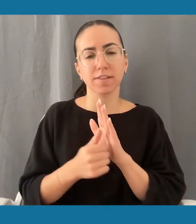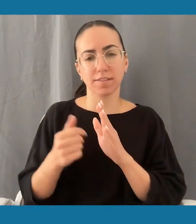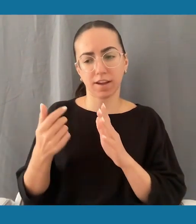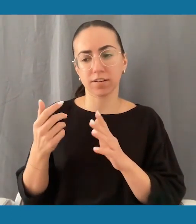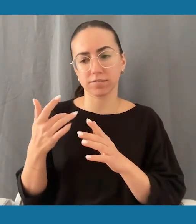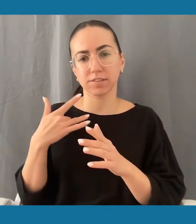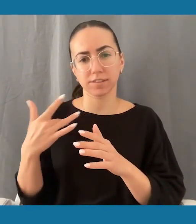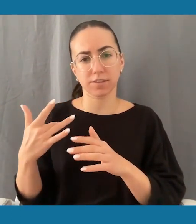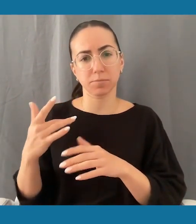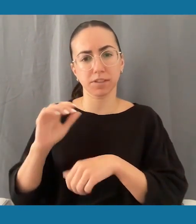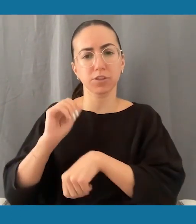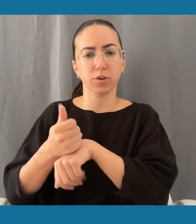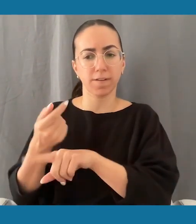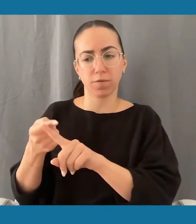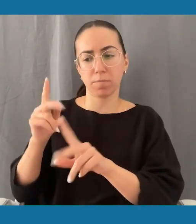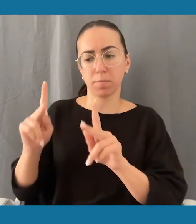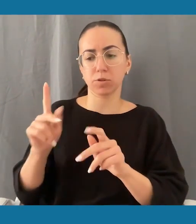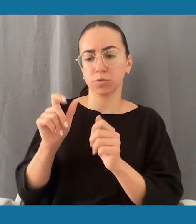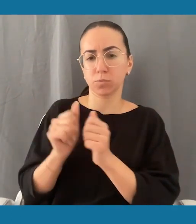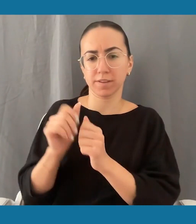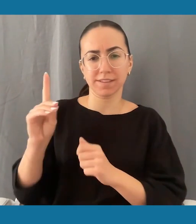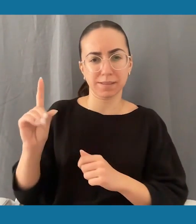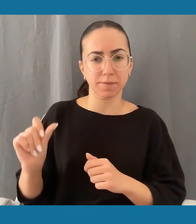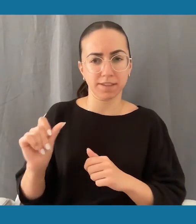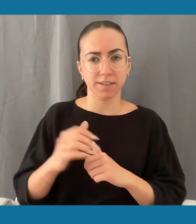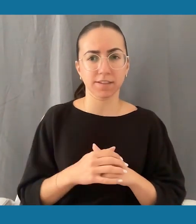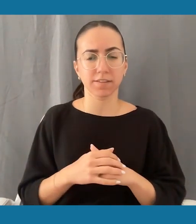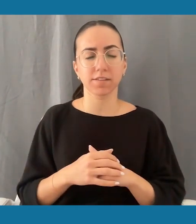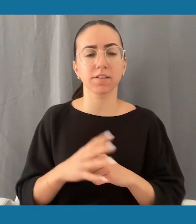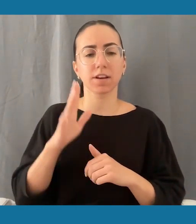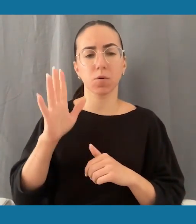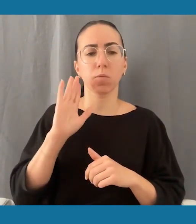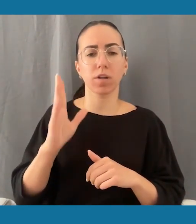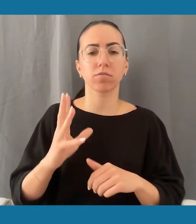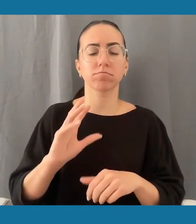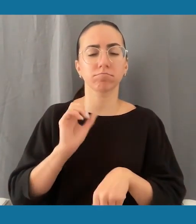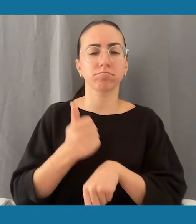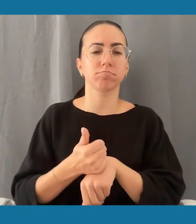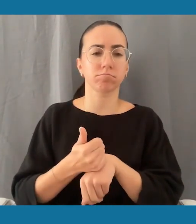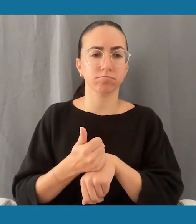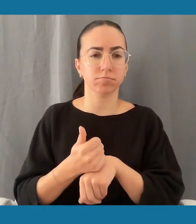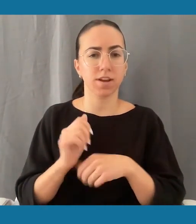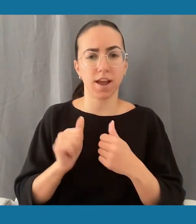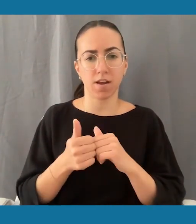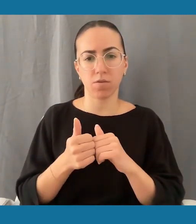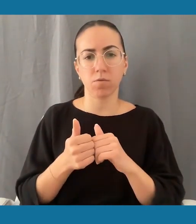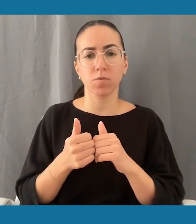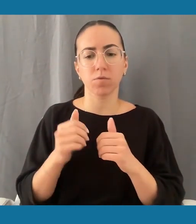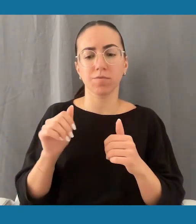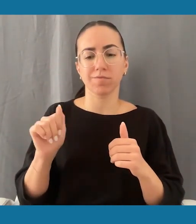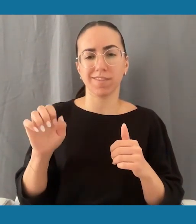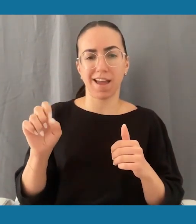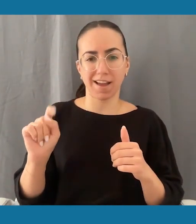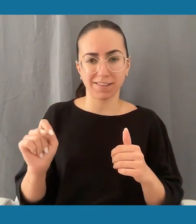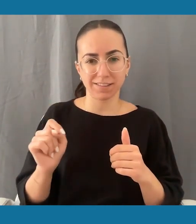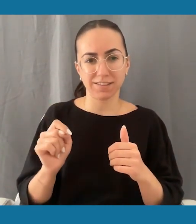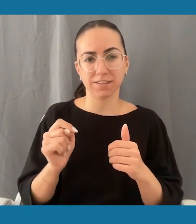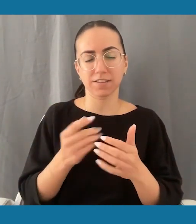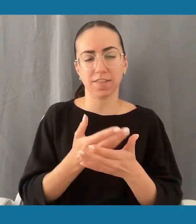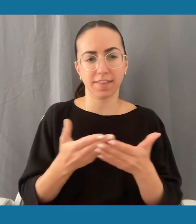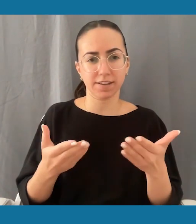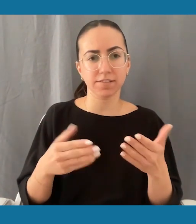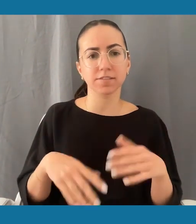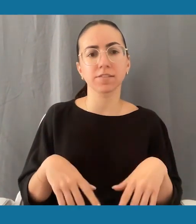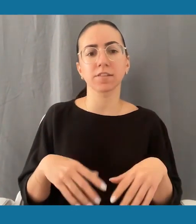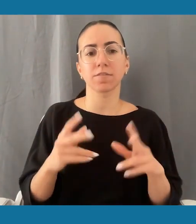created by the individuals who are disabled. What it does is it establishes an efficient way to manage all the assets of persons